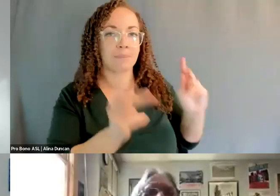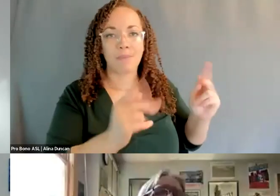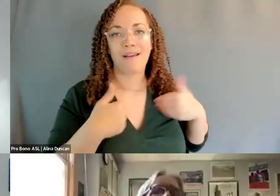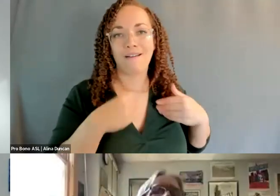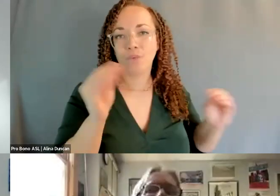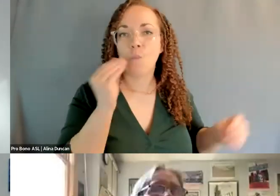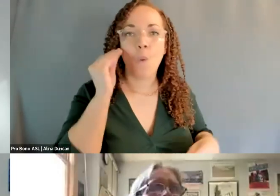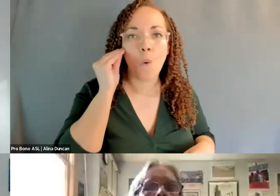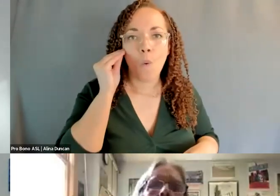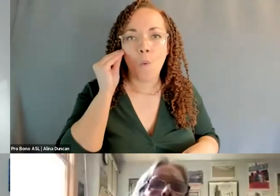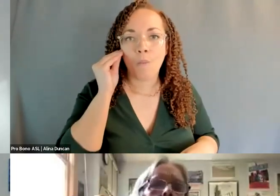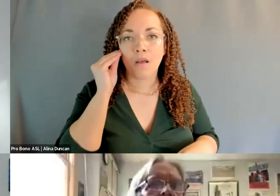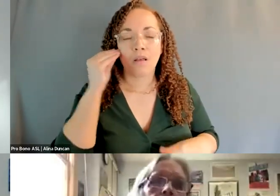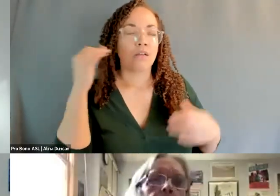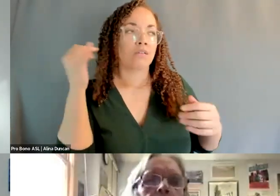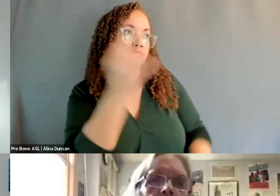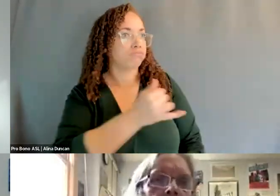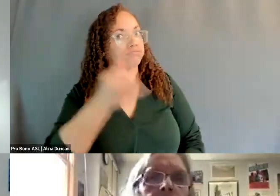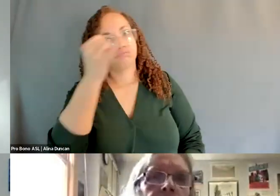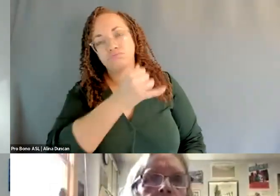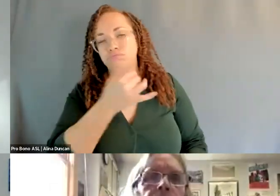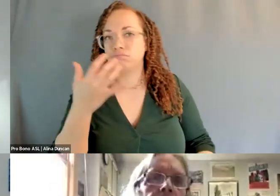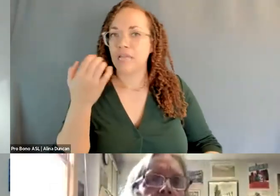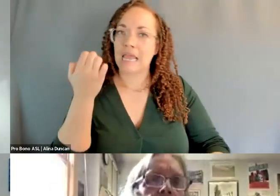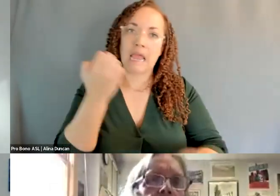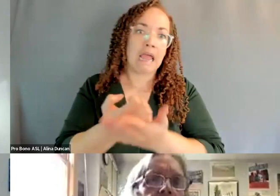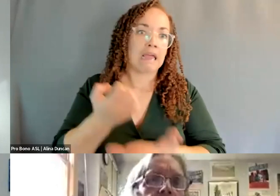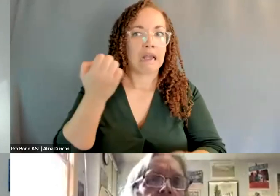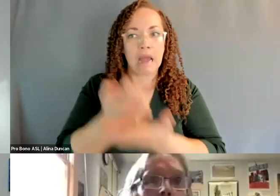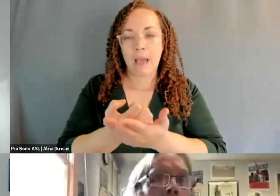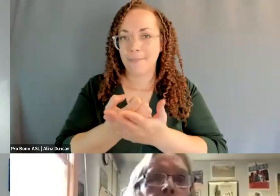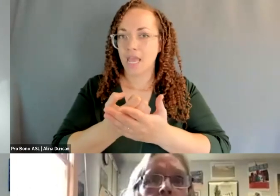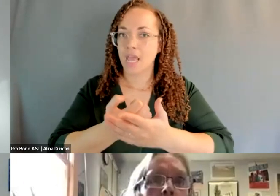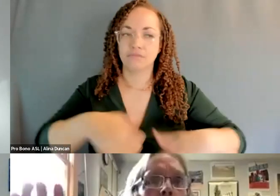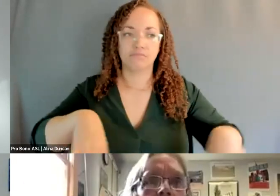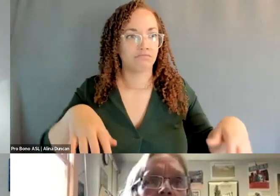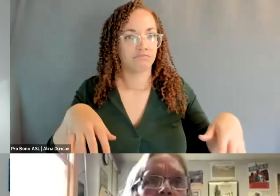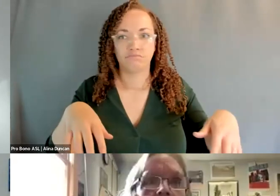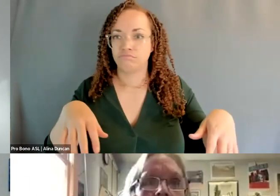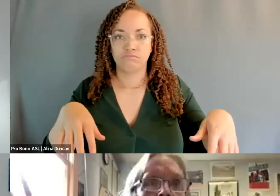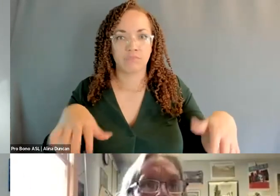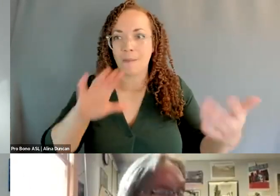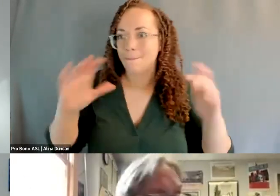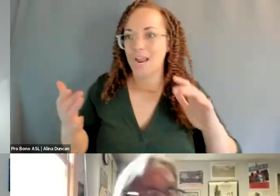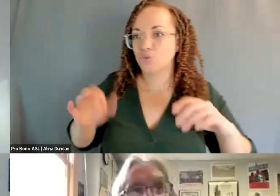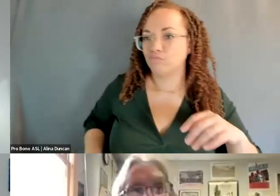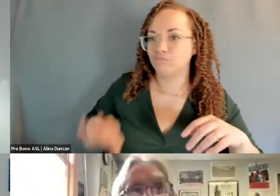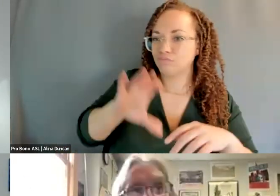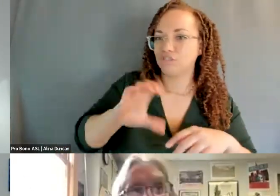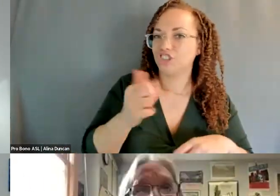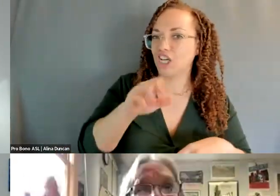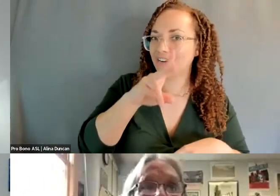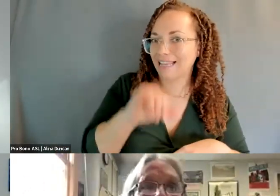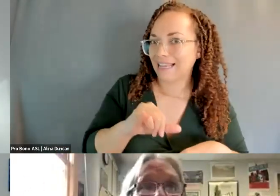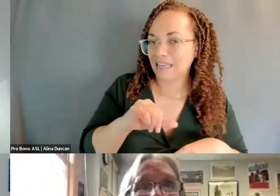God forbid that economic stimulus isn't different from charity. You know, we do the mortgage interest support